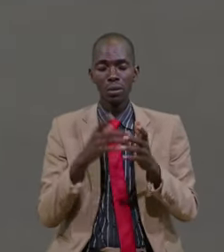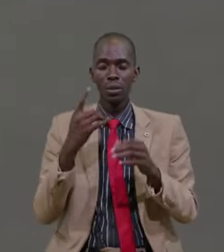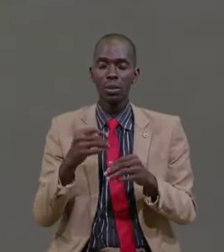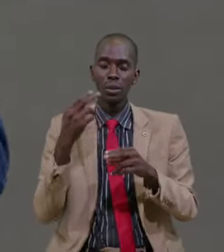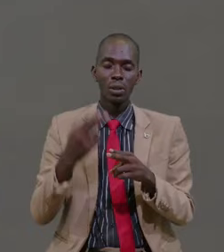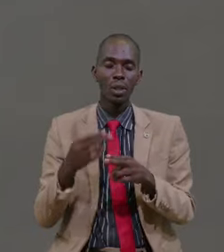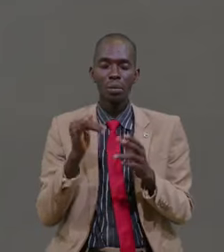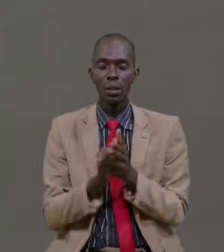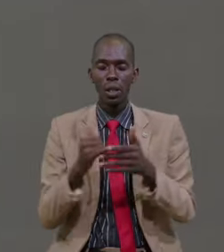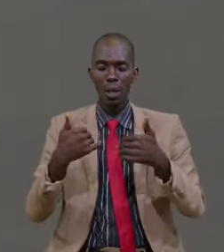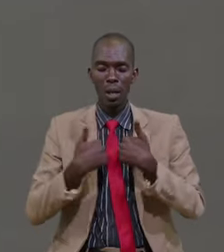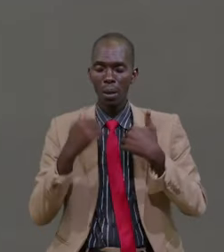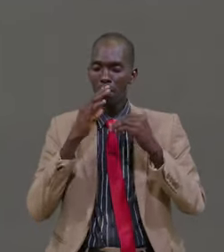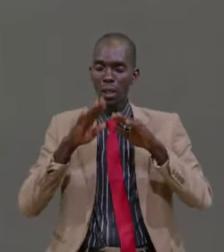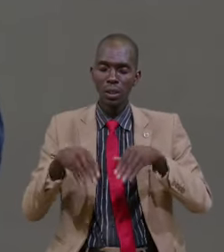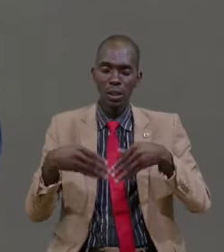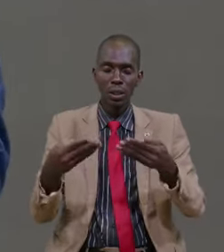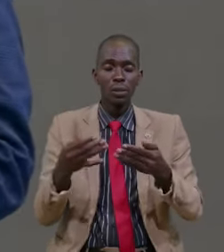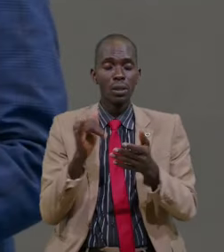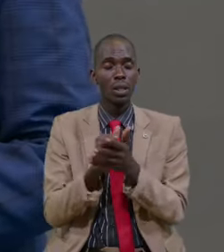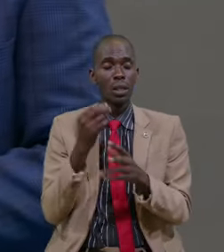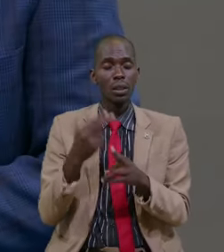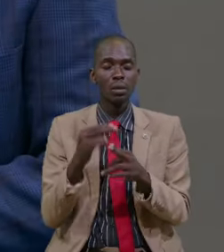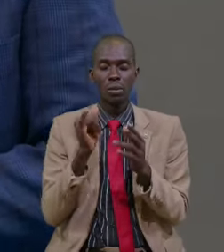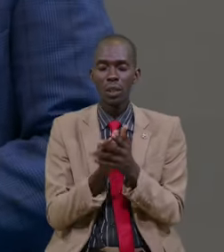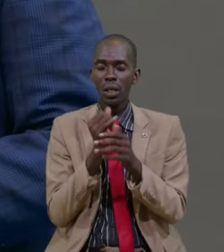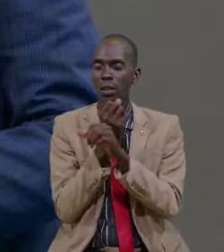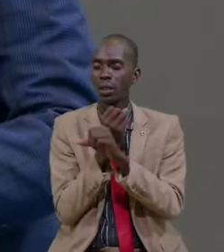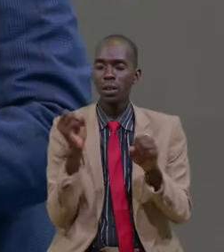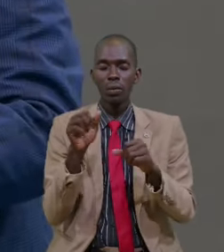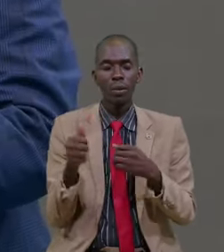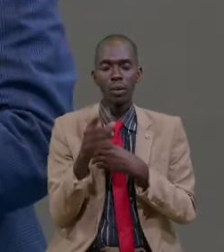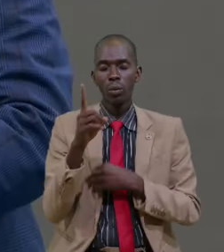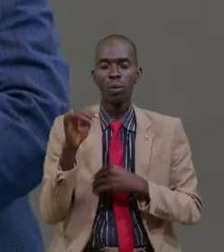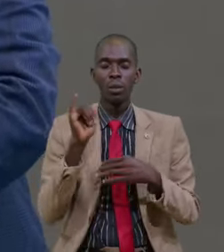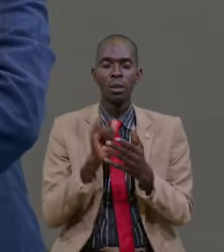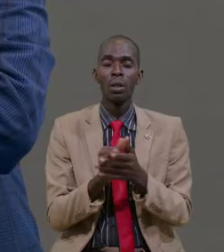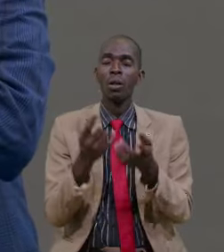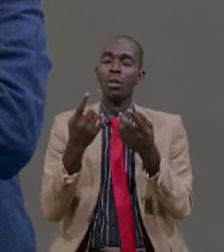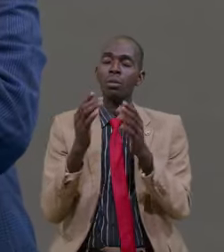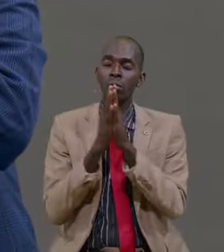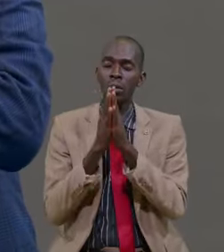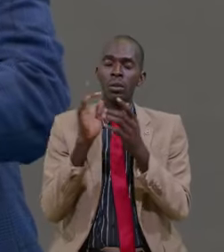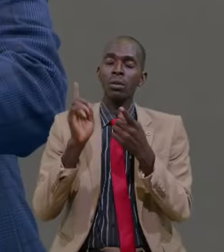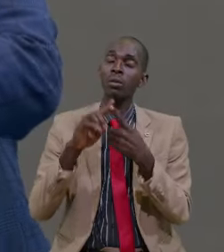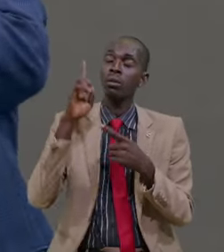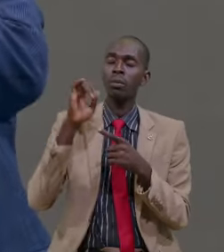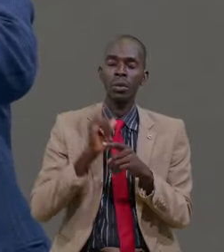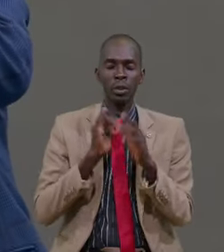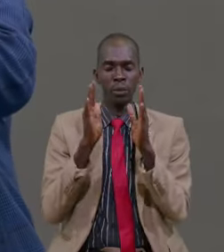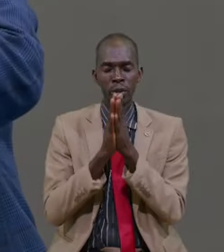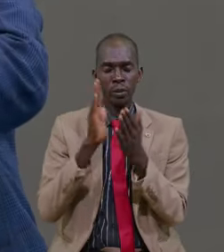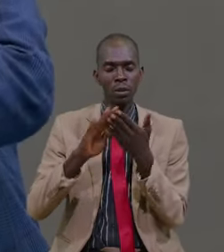been given that saves everyone that calls on him, I pray, forgive all